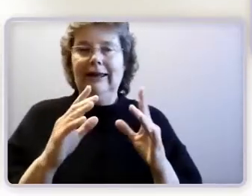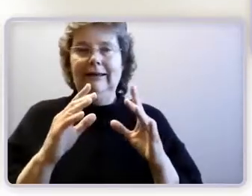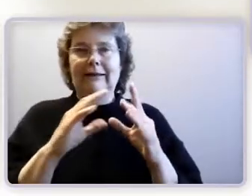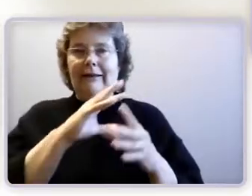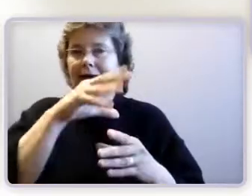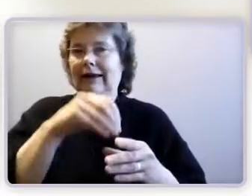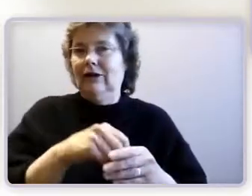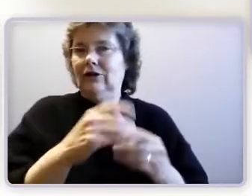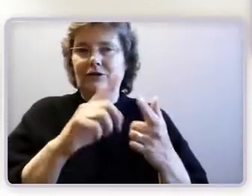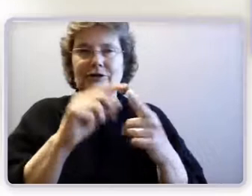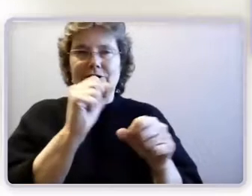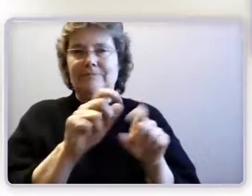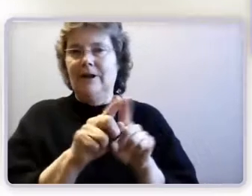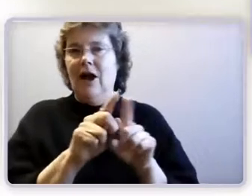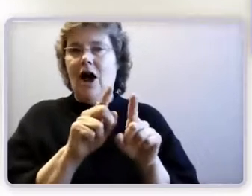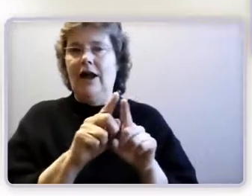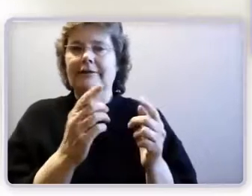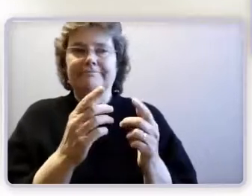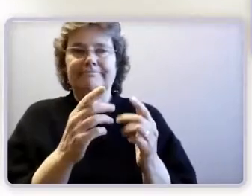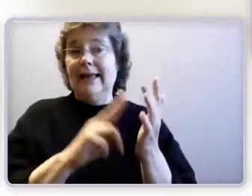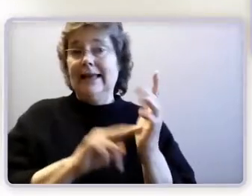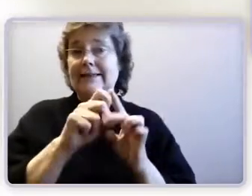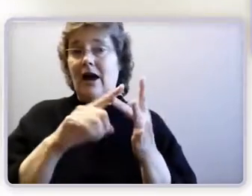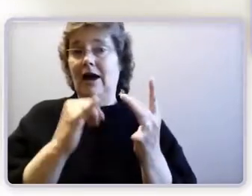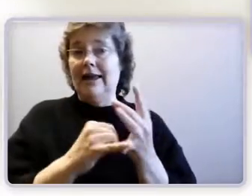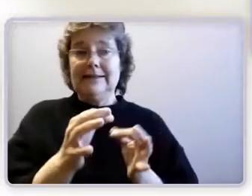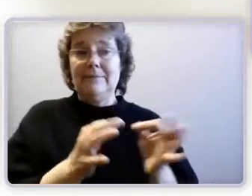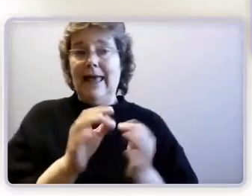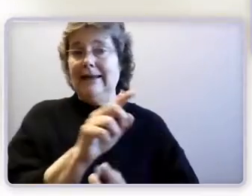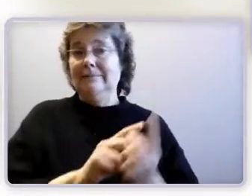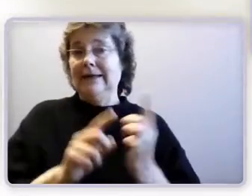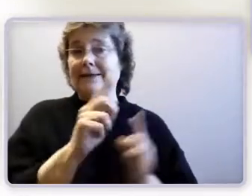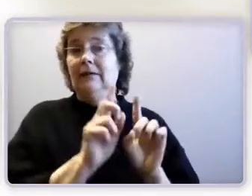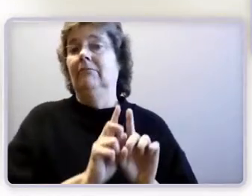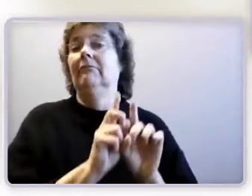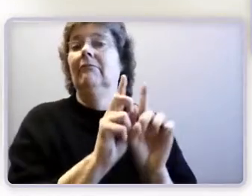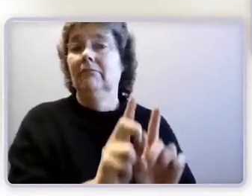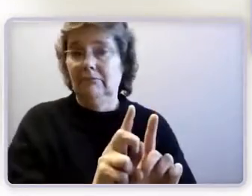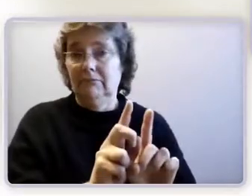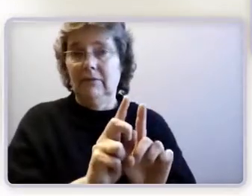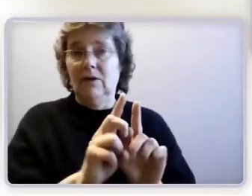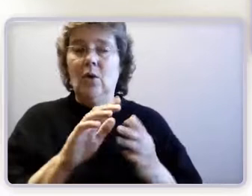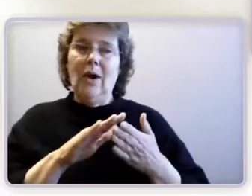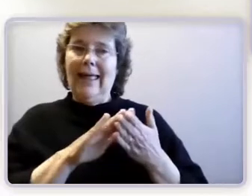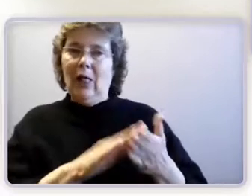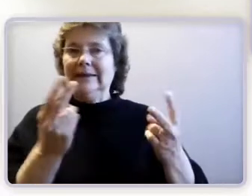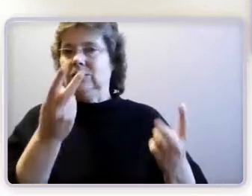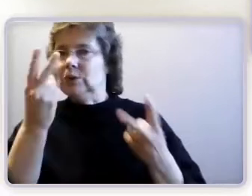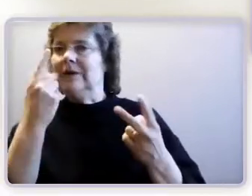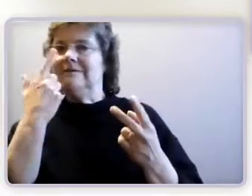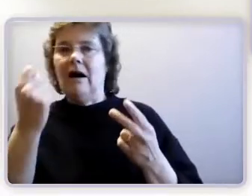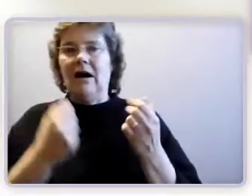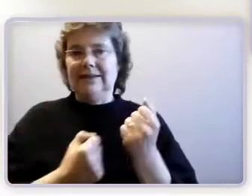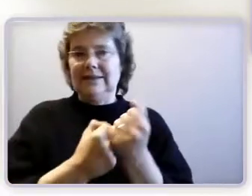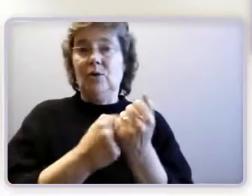attending NDIS planning meetings, helping to find supports if there is no one else available